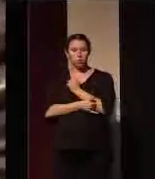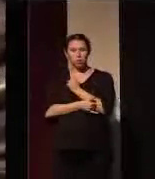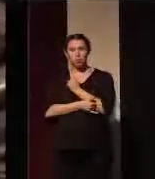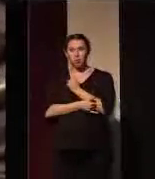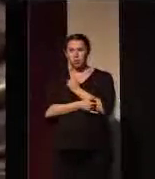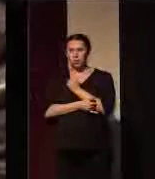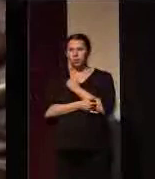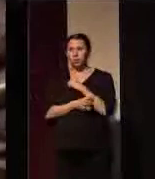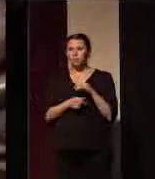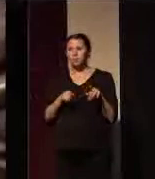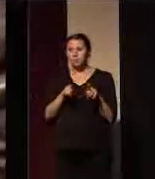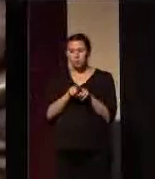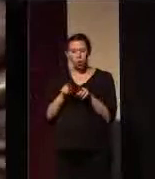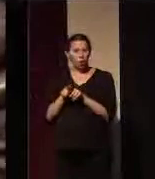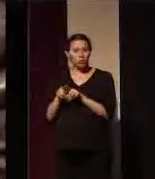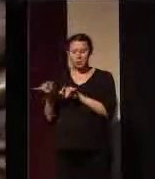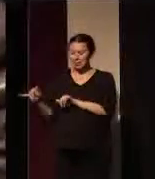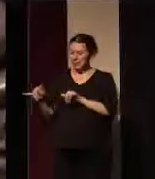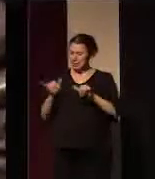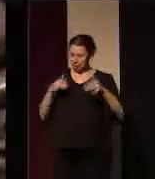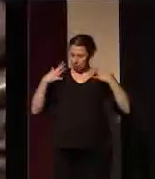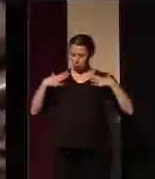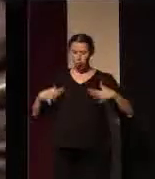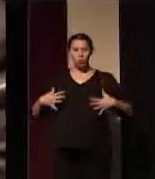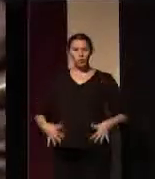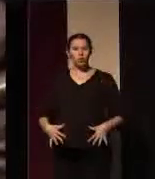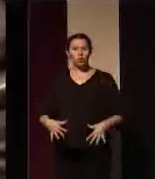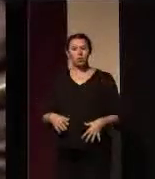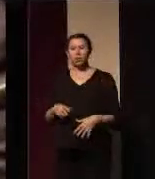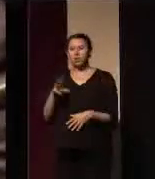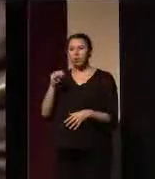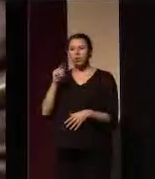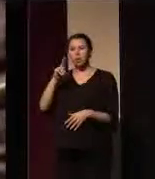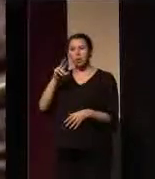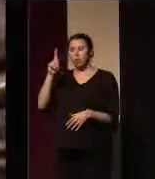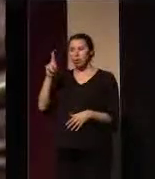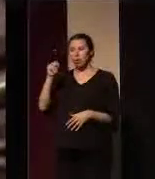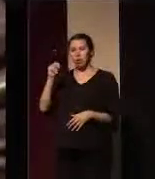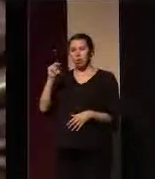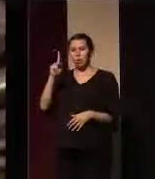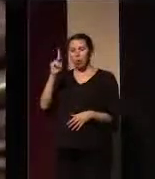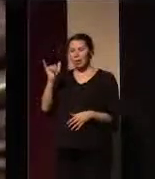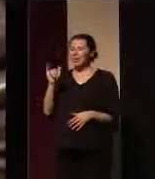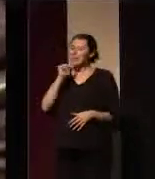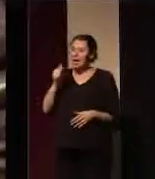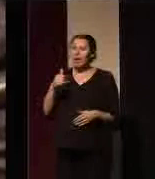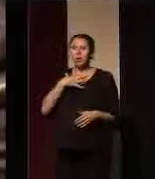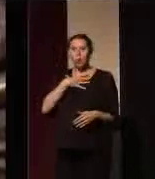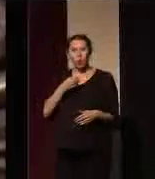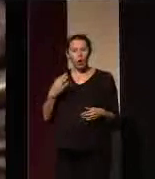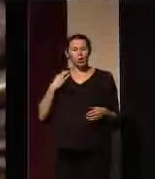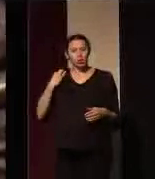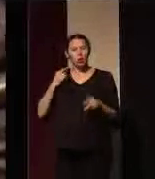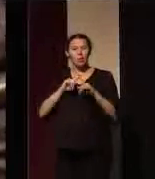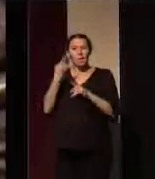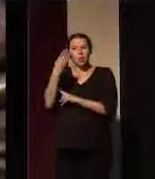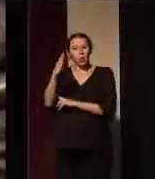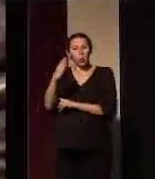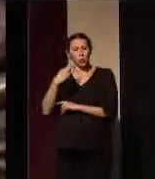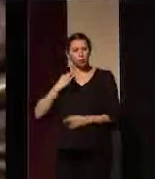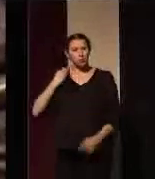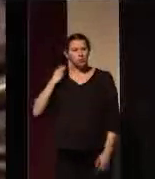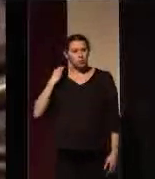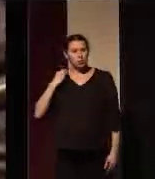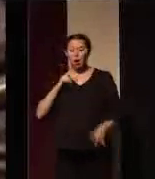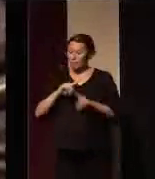I also wore the same uniform that Mr. Runke has on now. I didn't have on a white shirt, but had on a blue one. But I serve